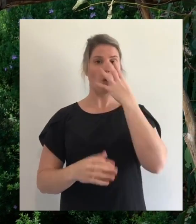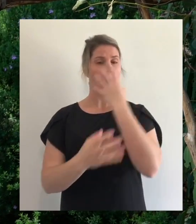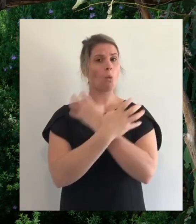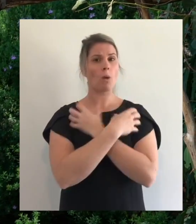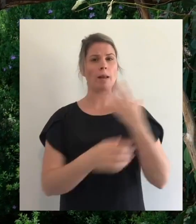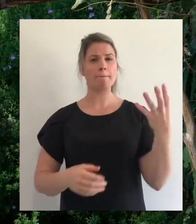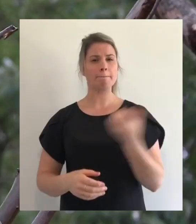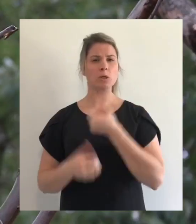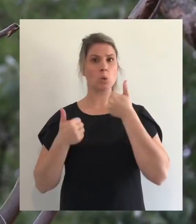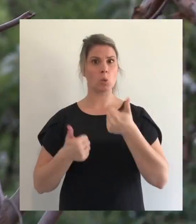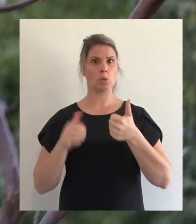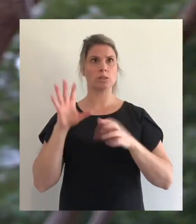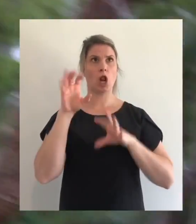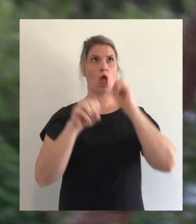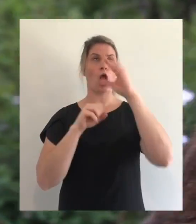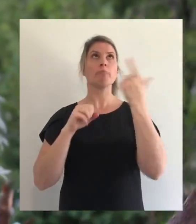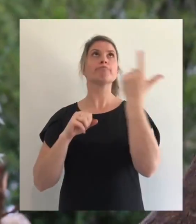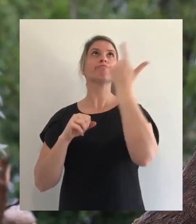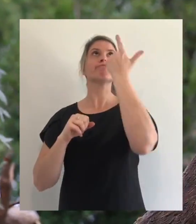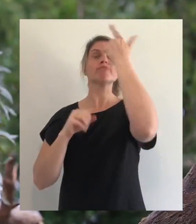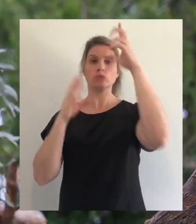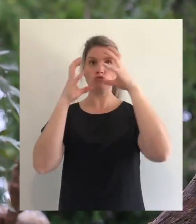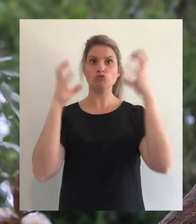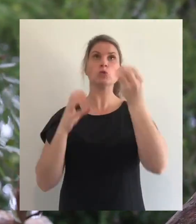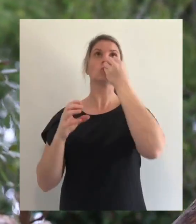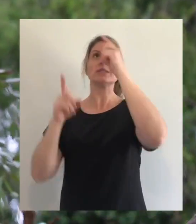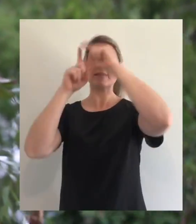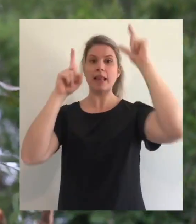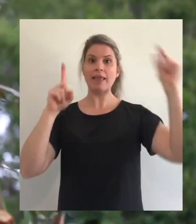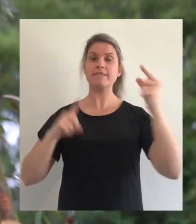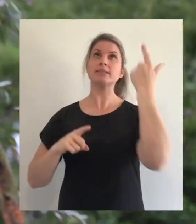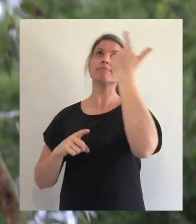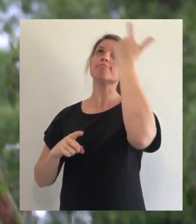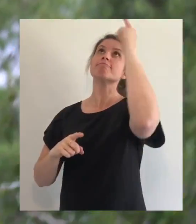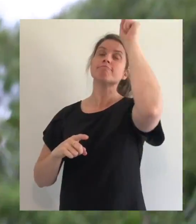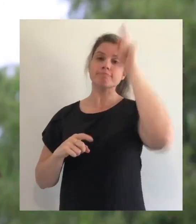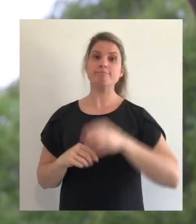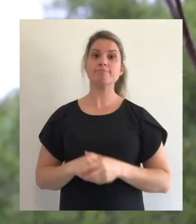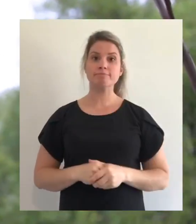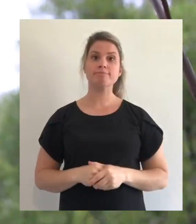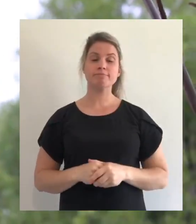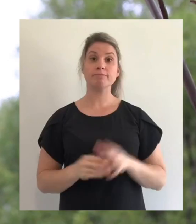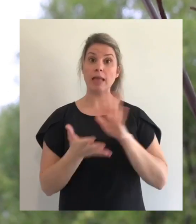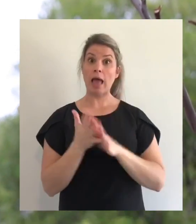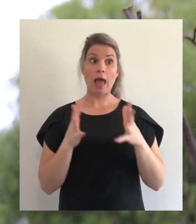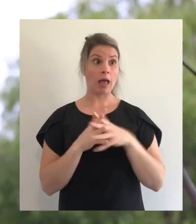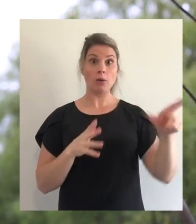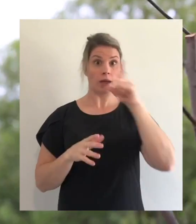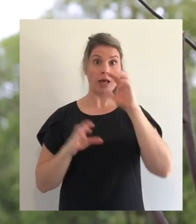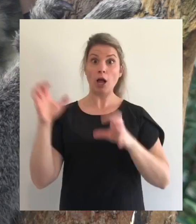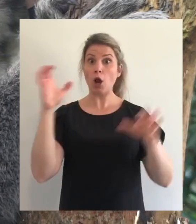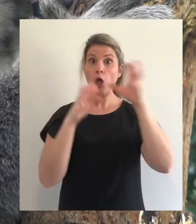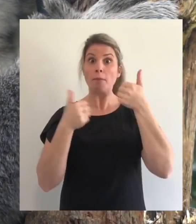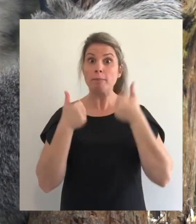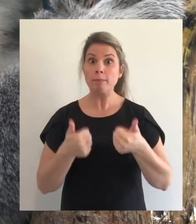so they have a few special adaptations for that. One of those things that makes koalas such great climbers is basically their specially